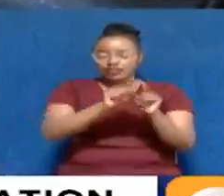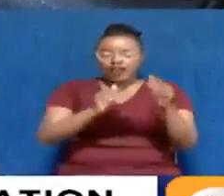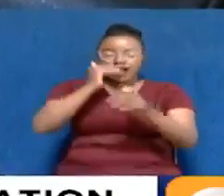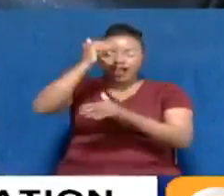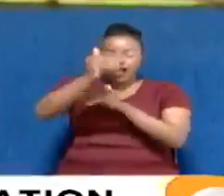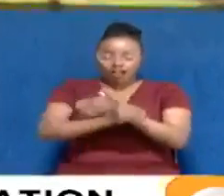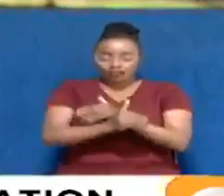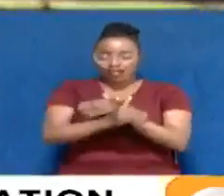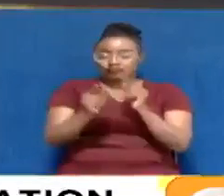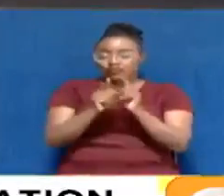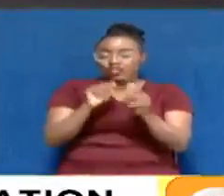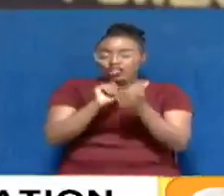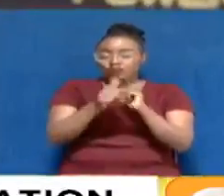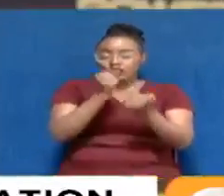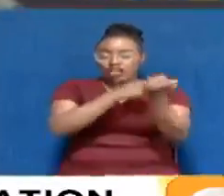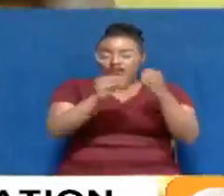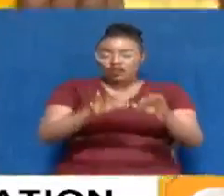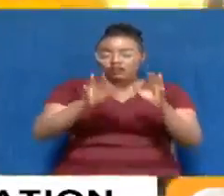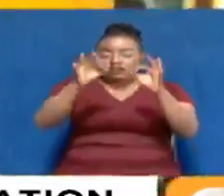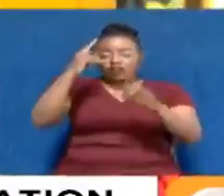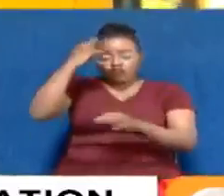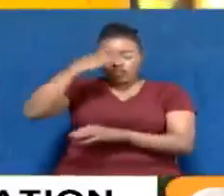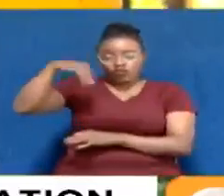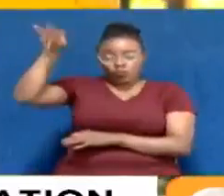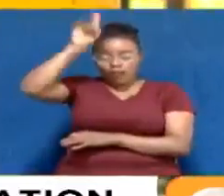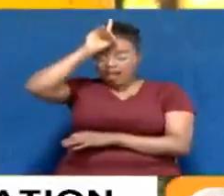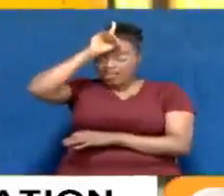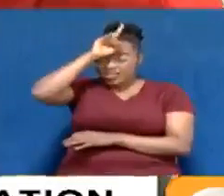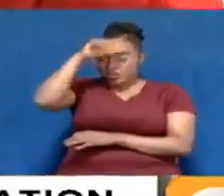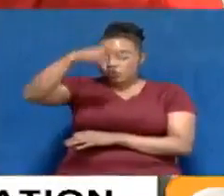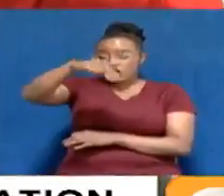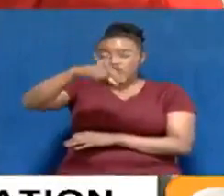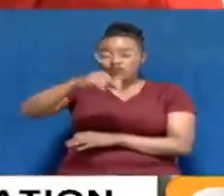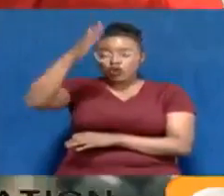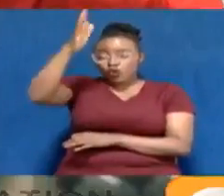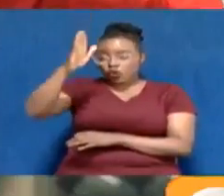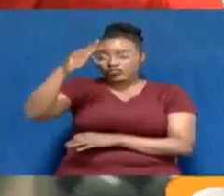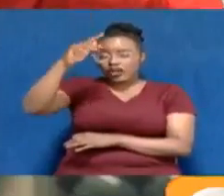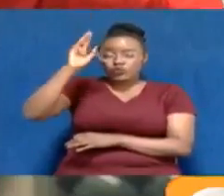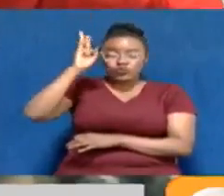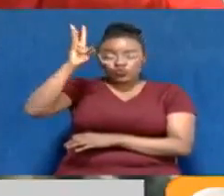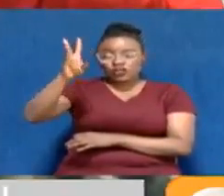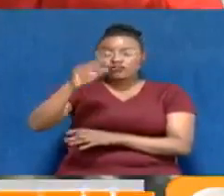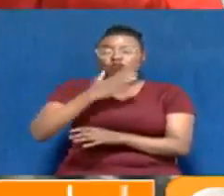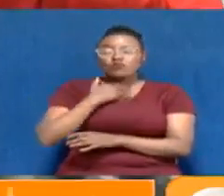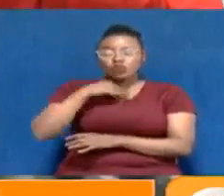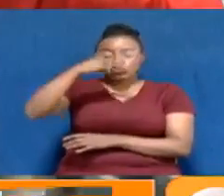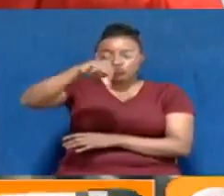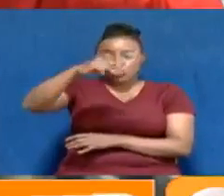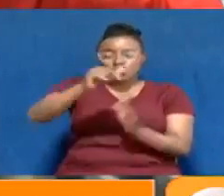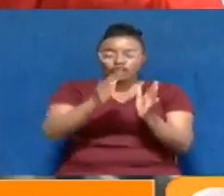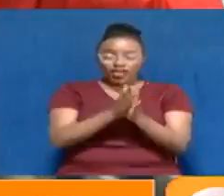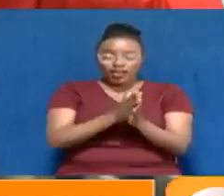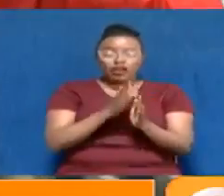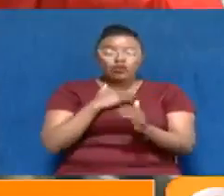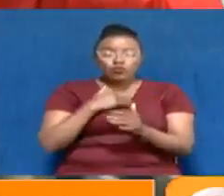was lifted has helped her prepare better for the Dubai qualifiers. Kama kwa mapenzi ya Mungu ningependa qualify na